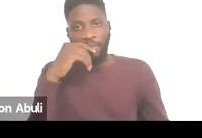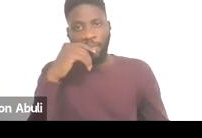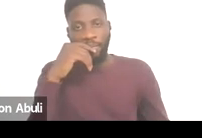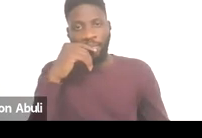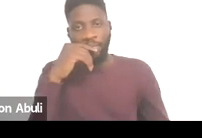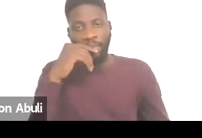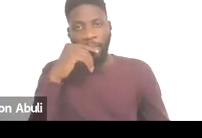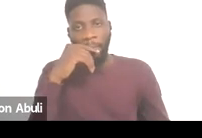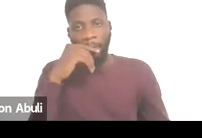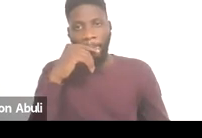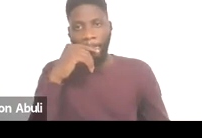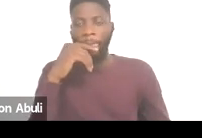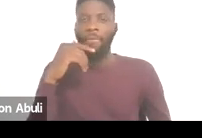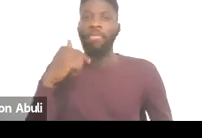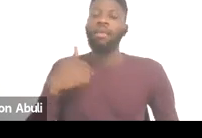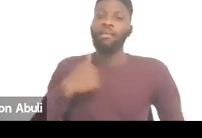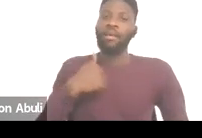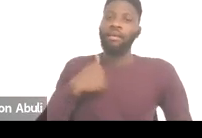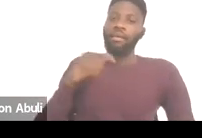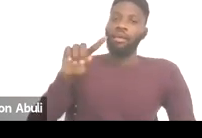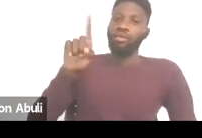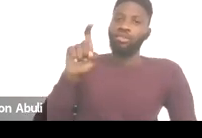I have a question. Go ahead.